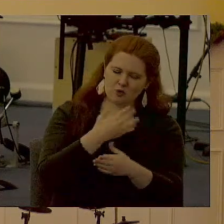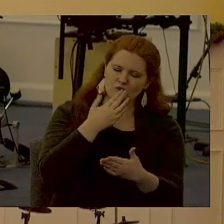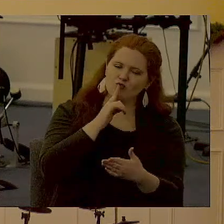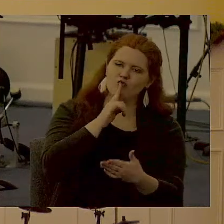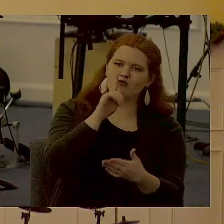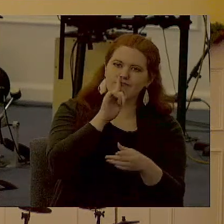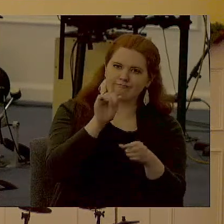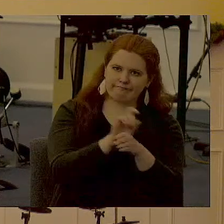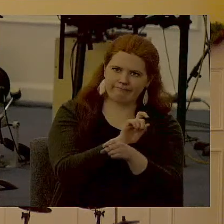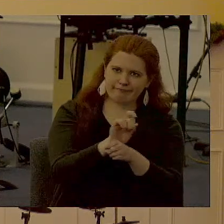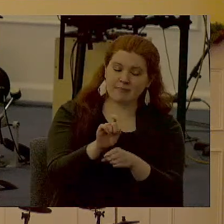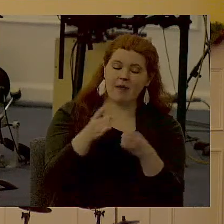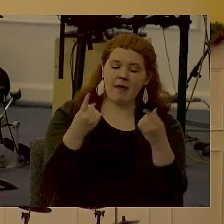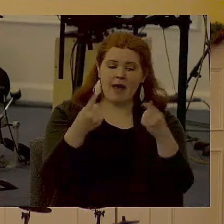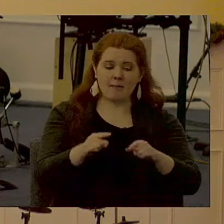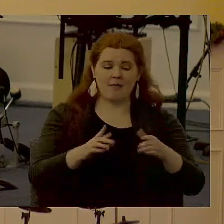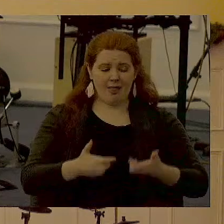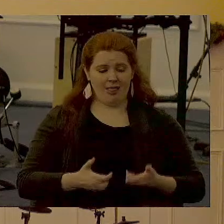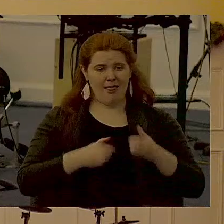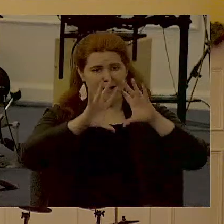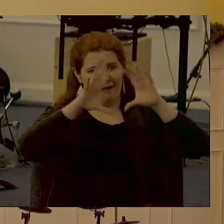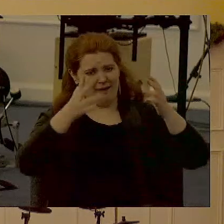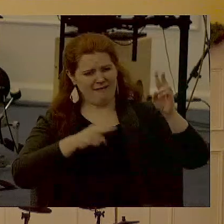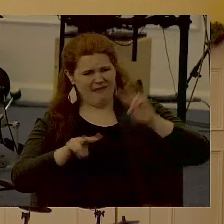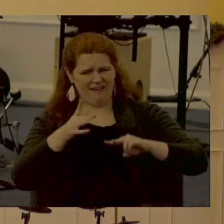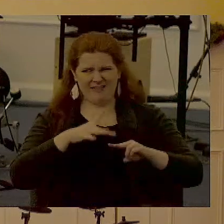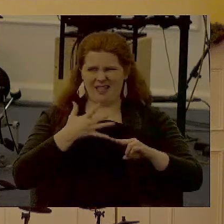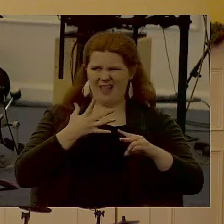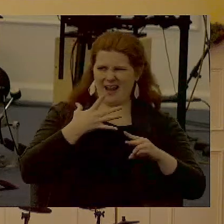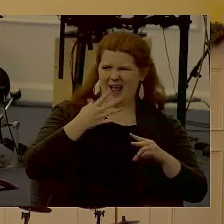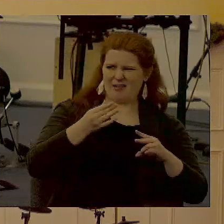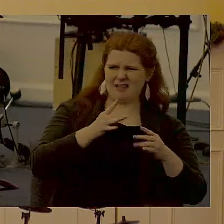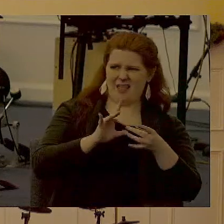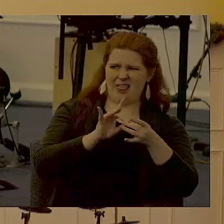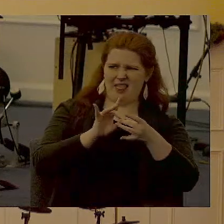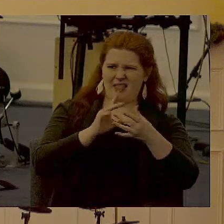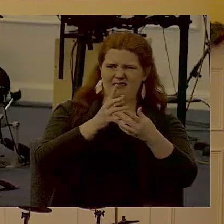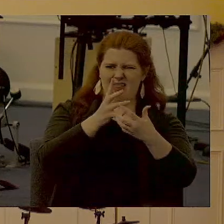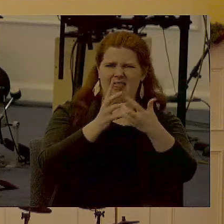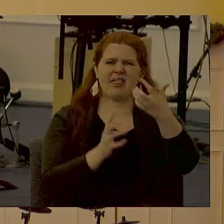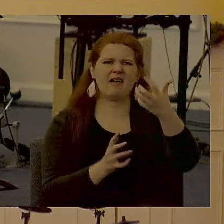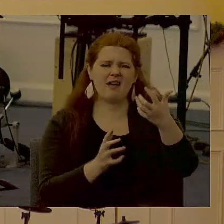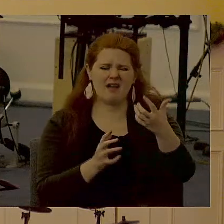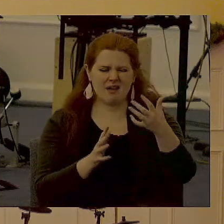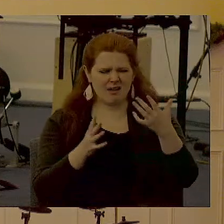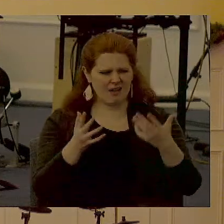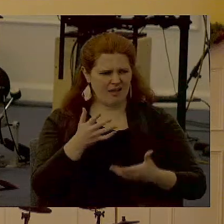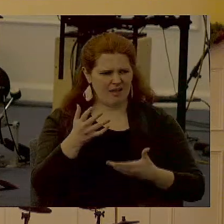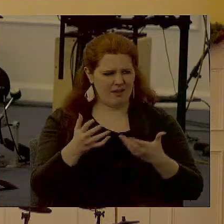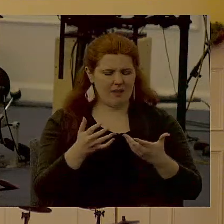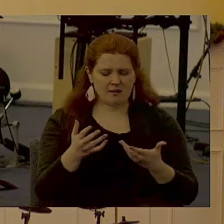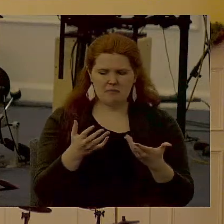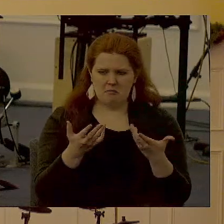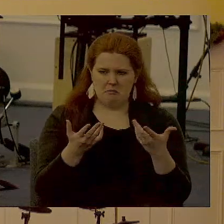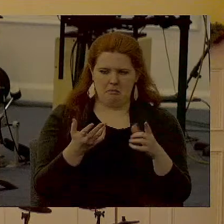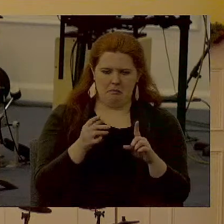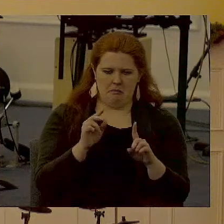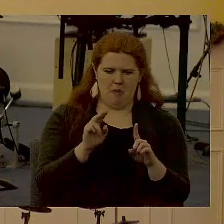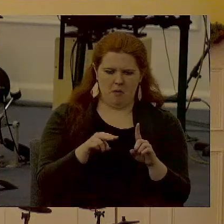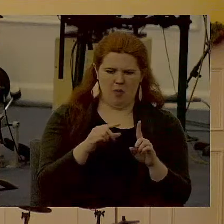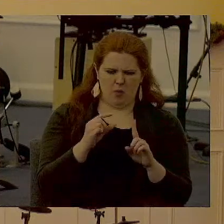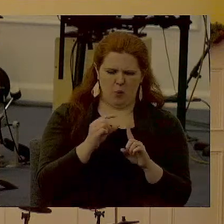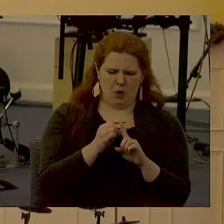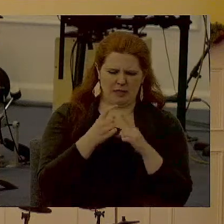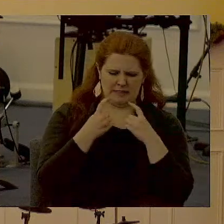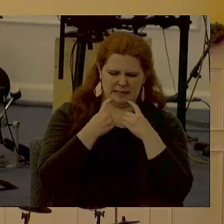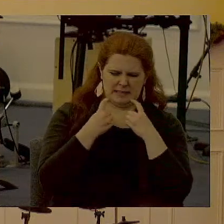Maybe you look at your life and you feel like you're an outsider. Maybe you look at your life and you would know, you don't even know that word sinner,